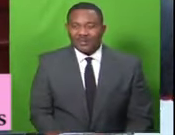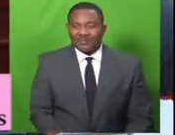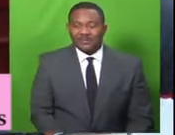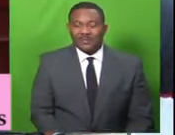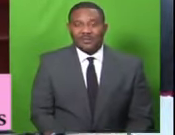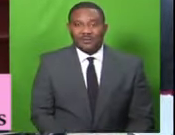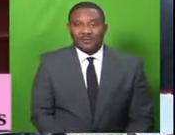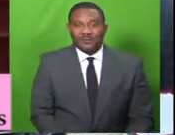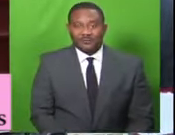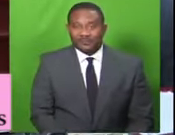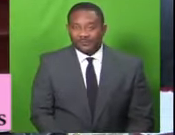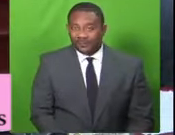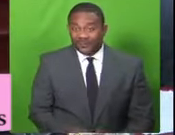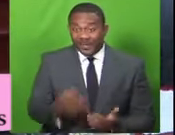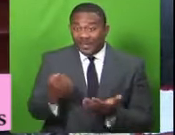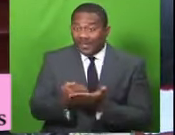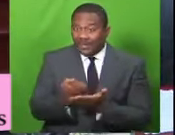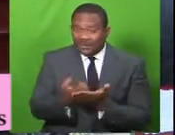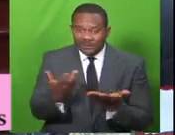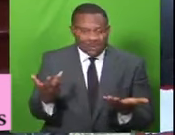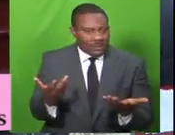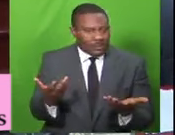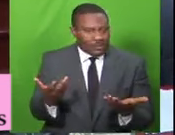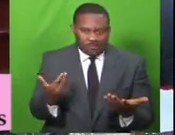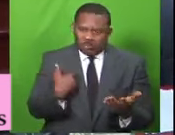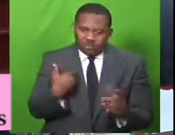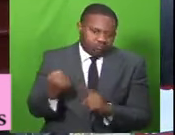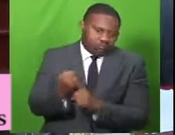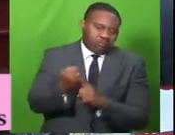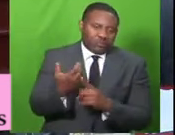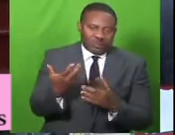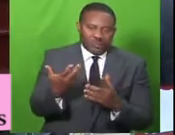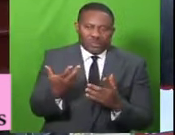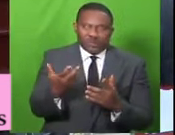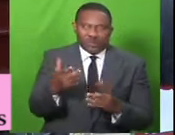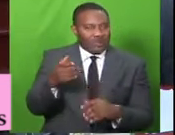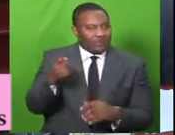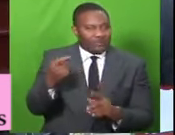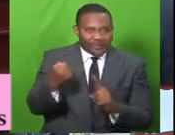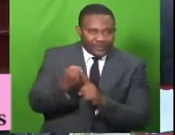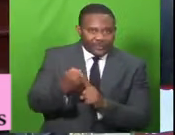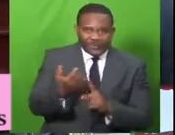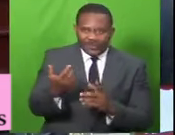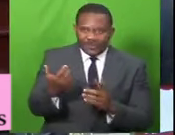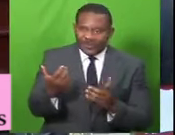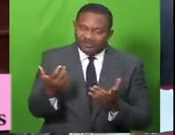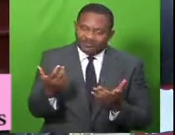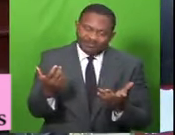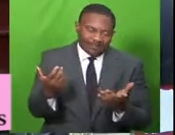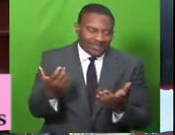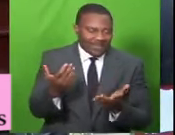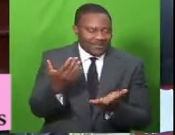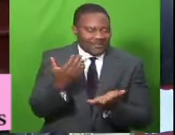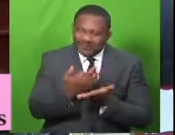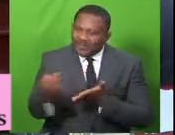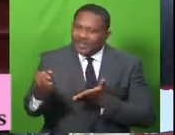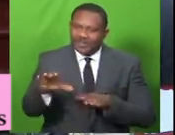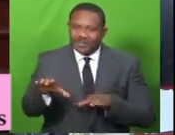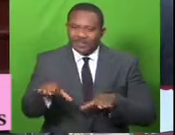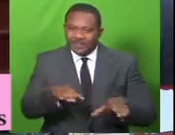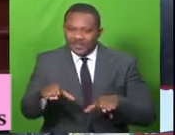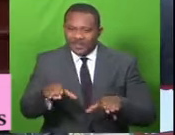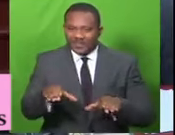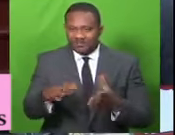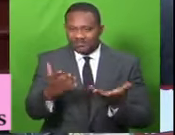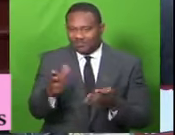tatters largely because it is self-inflicted. Your government inflicted it on us and failed to act. Mr.